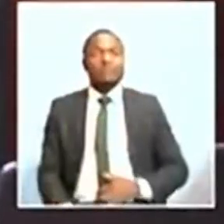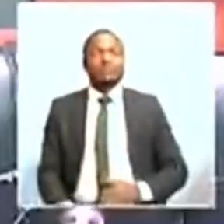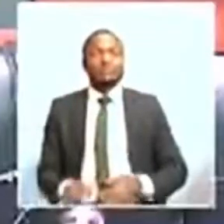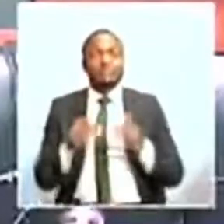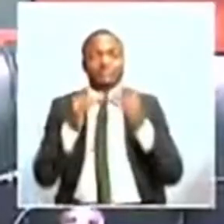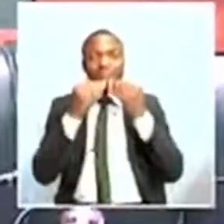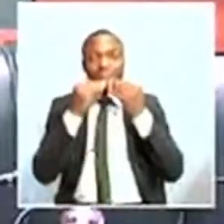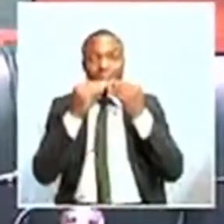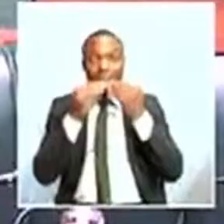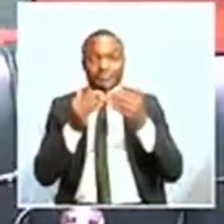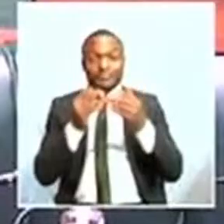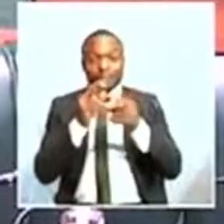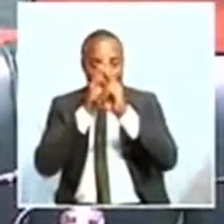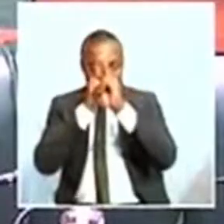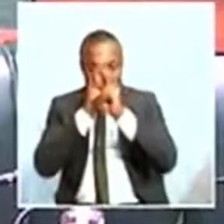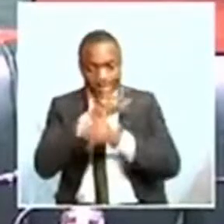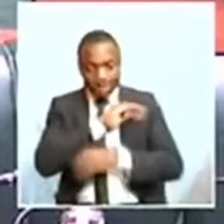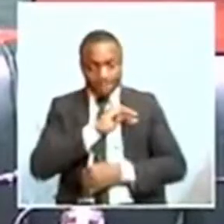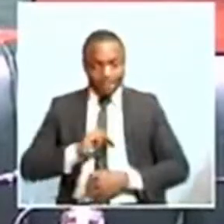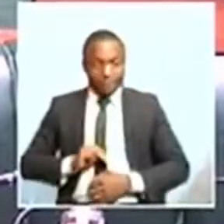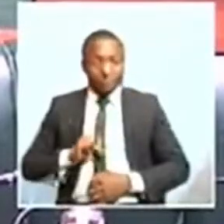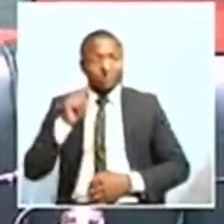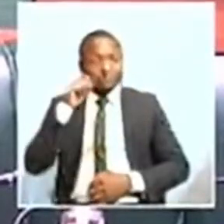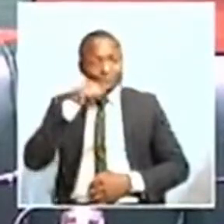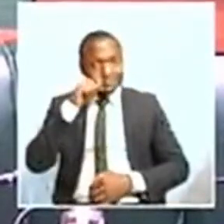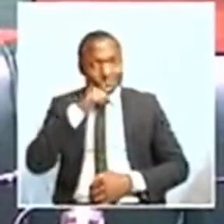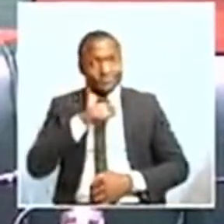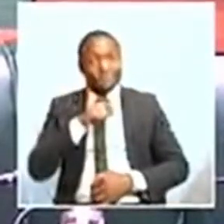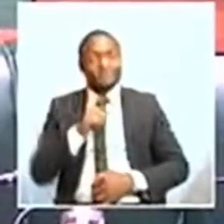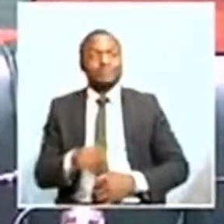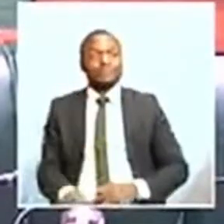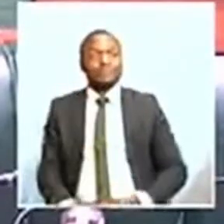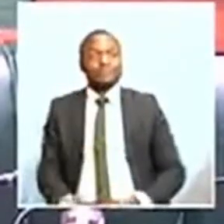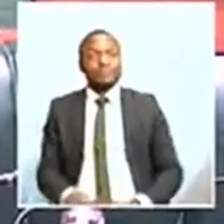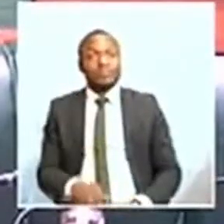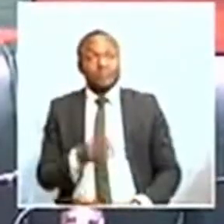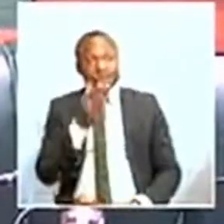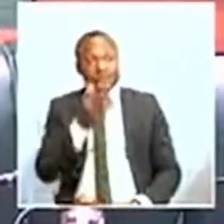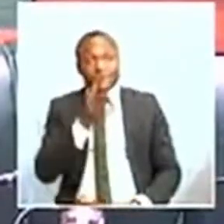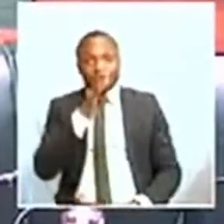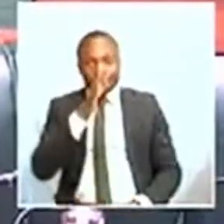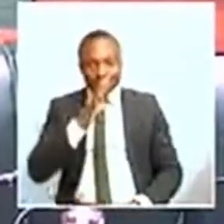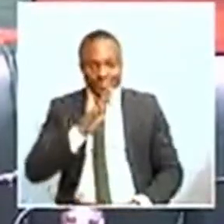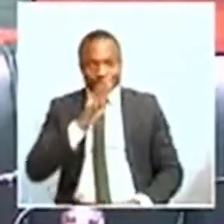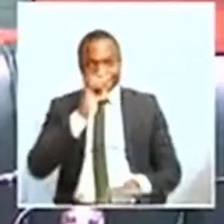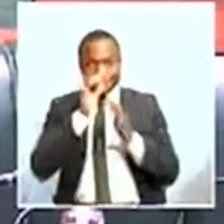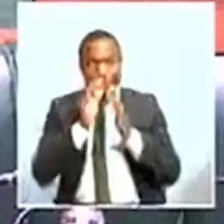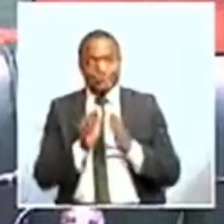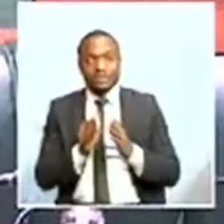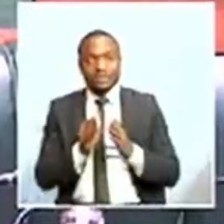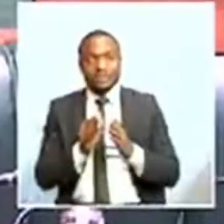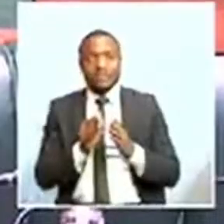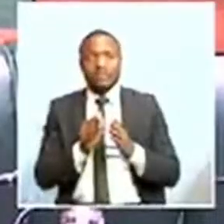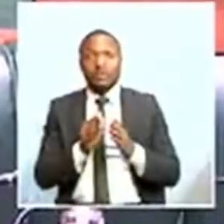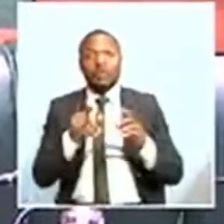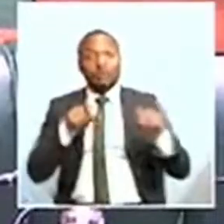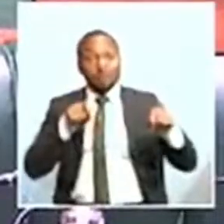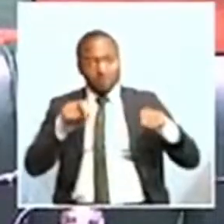Let me thank the Member of Parliament for Kanyama and you, Madam Speaker. We have contained the situation